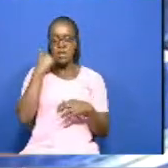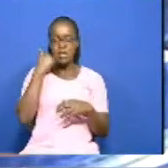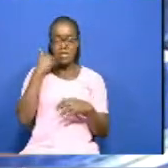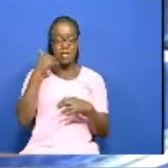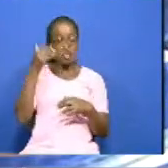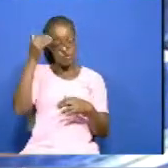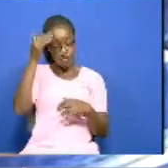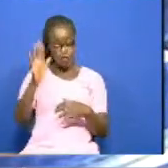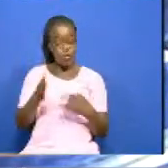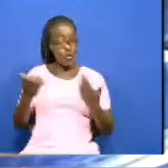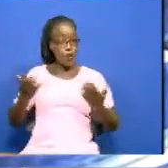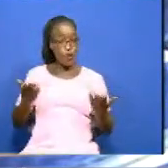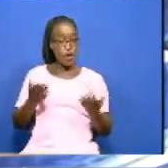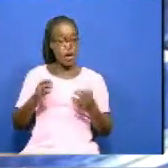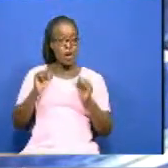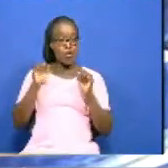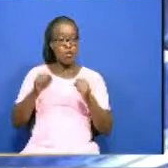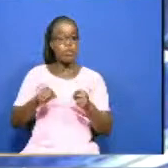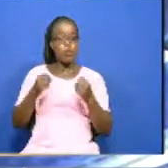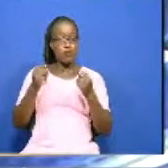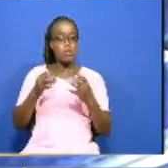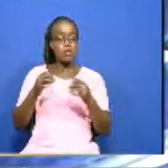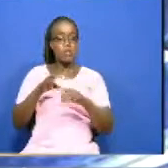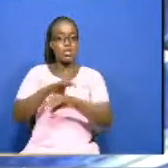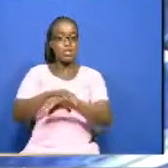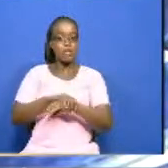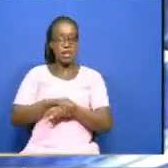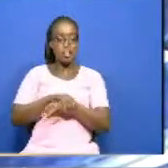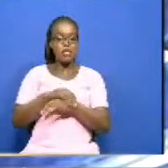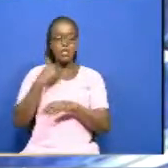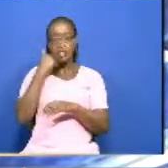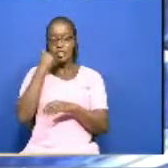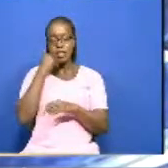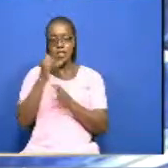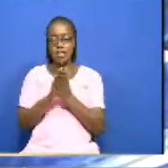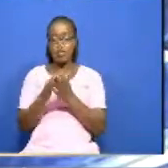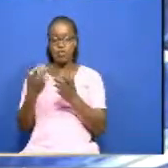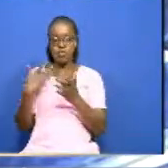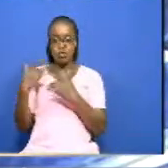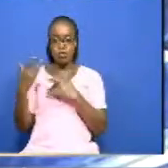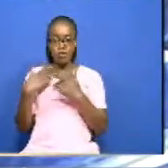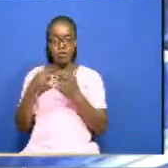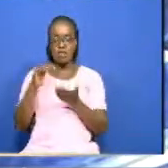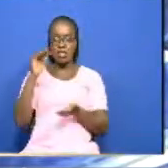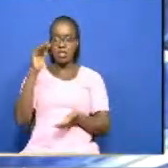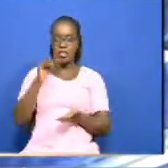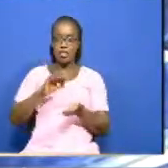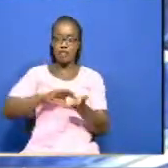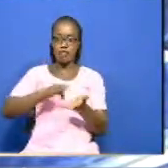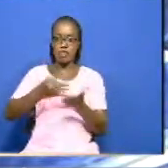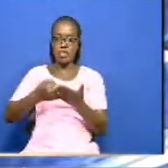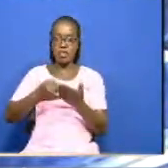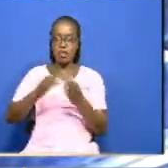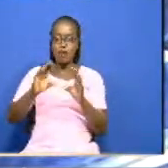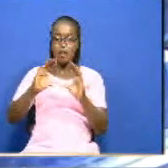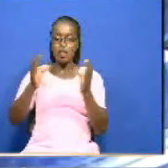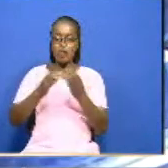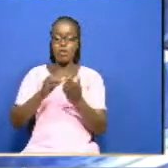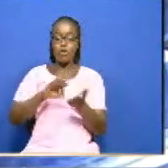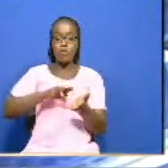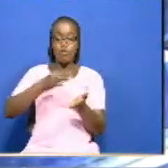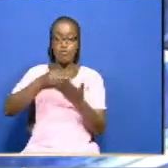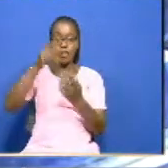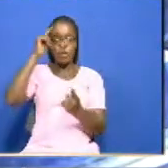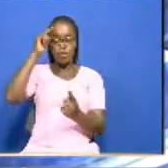at risk of contracting the disease. They are also raising concern over the decline in funding by the Global Fund